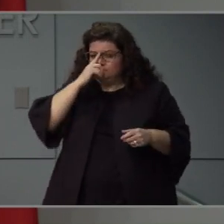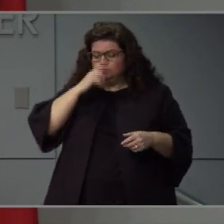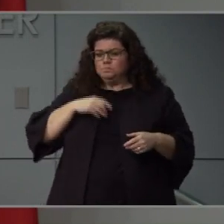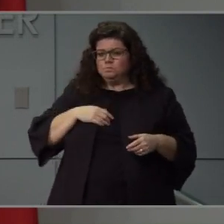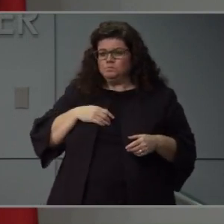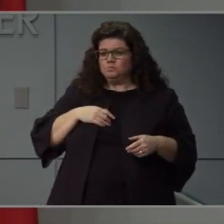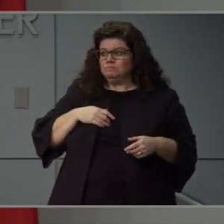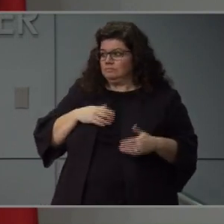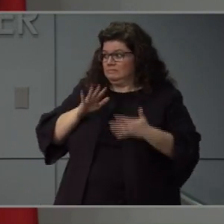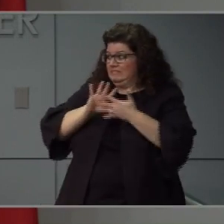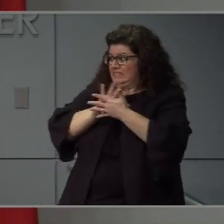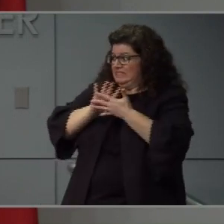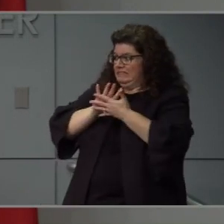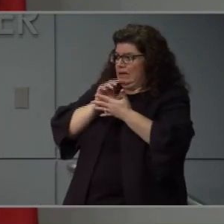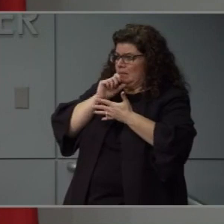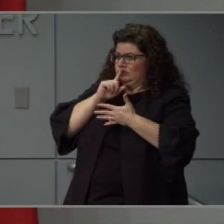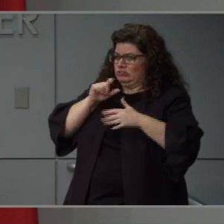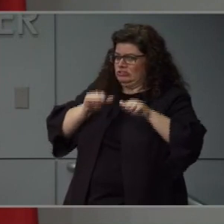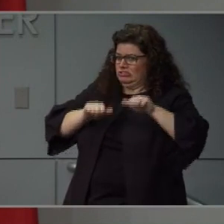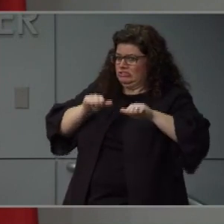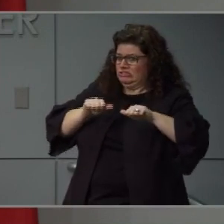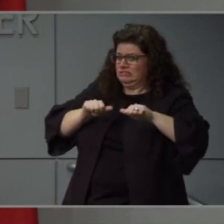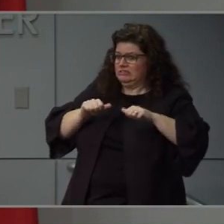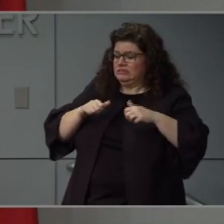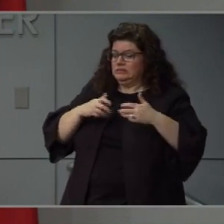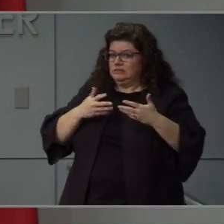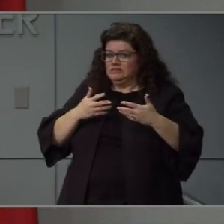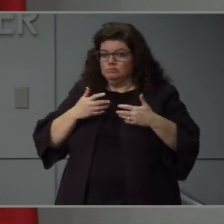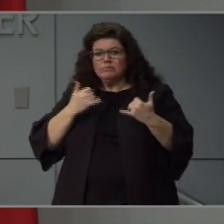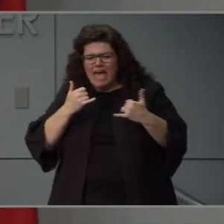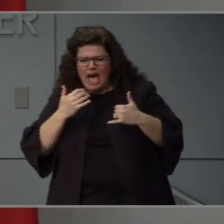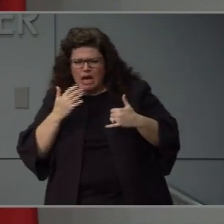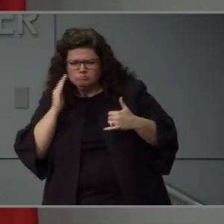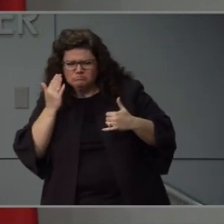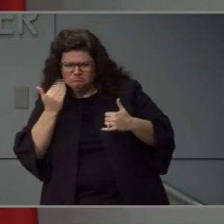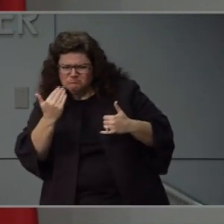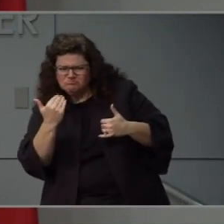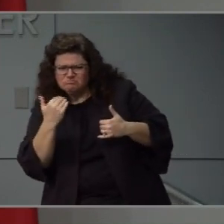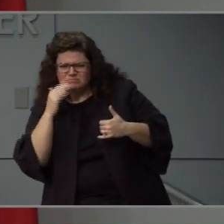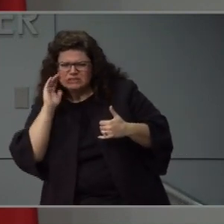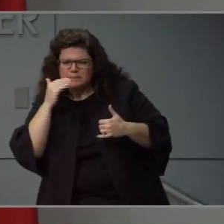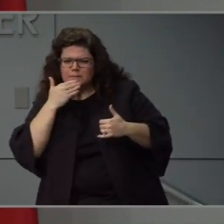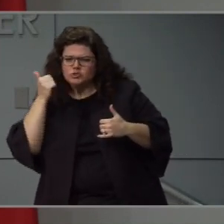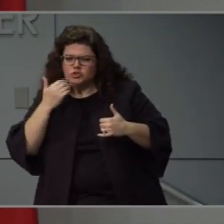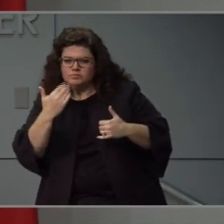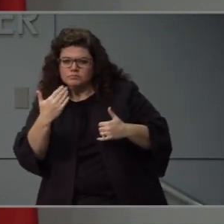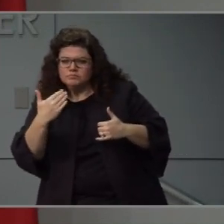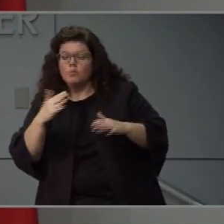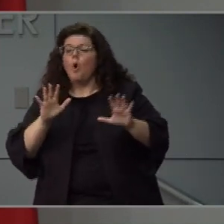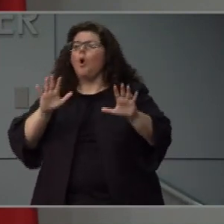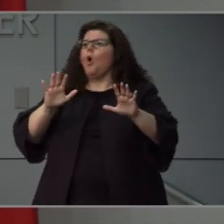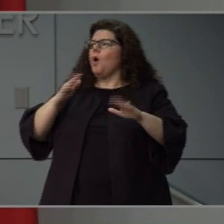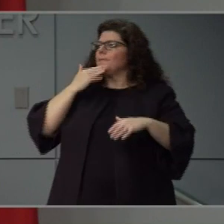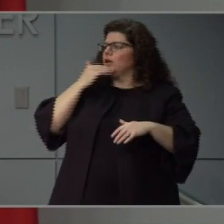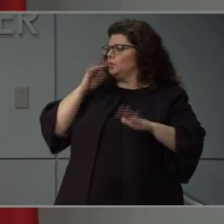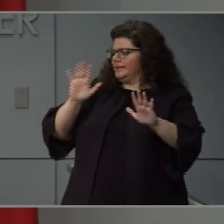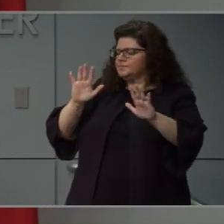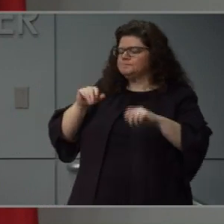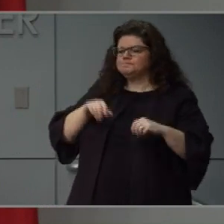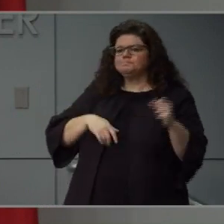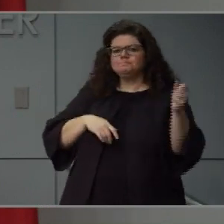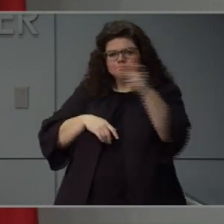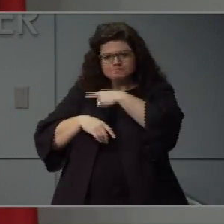Sorry about that. I don't know what's happened here. Okay, that's go a ahead. little better. Go ahead. Yeah, go ahead. Okay. Yeah, no, that's much better. Thank you.